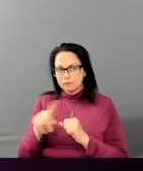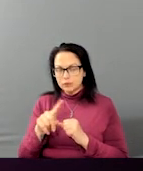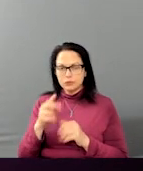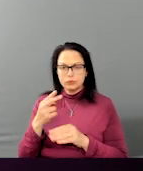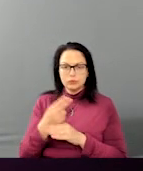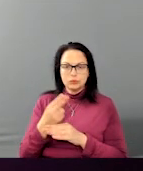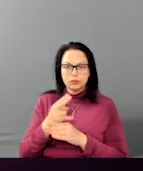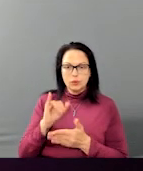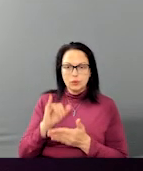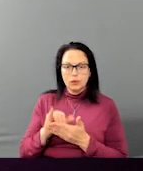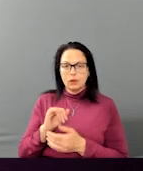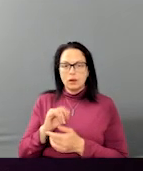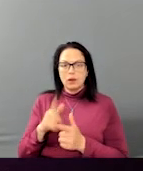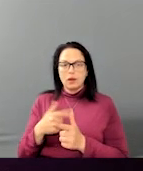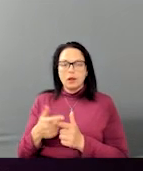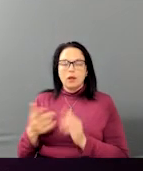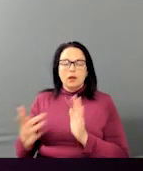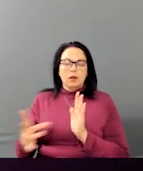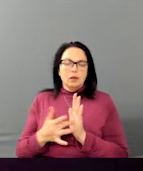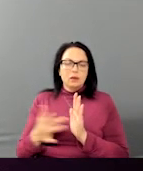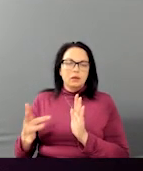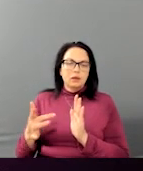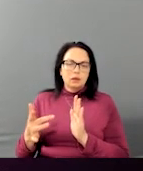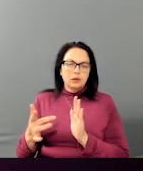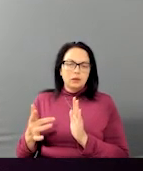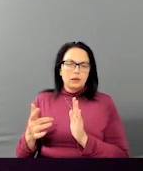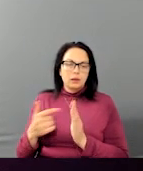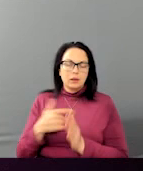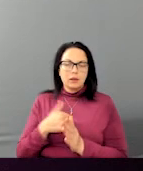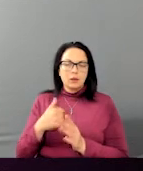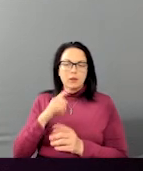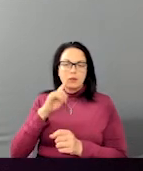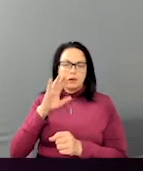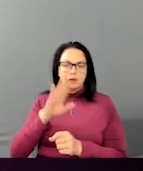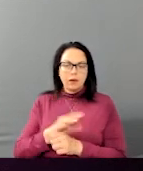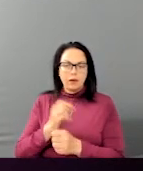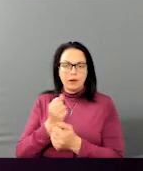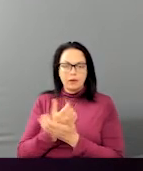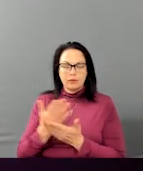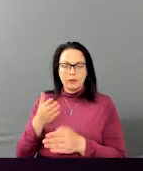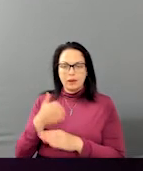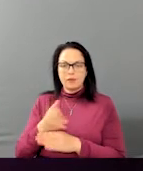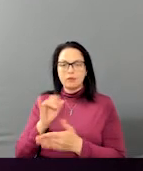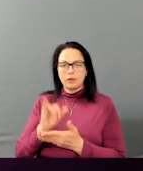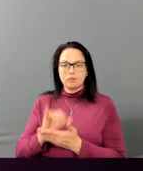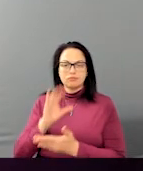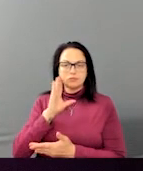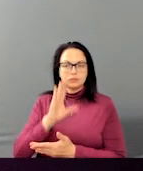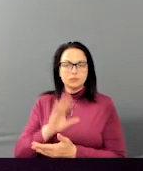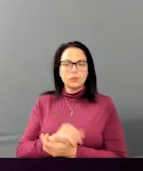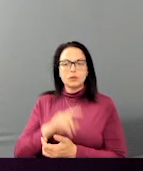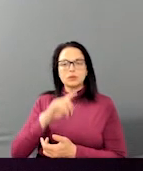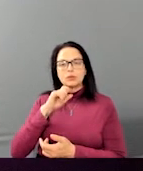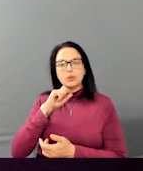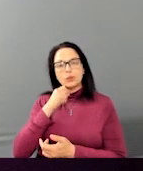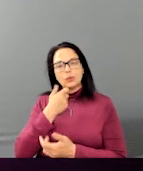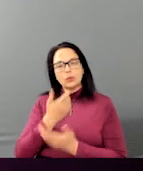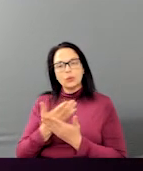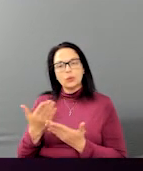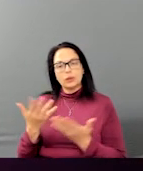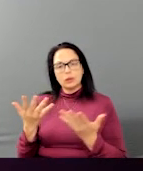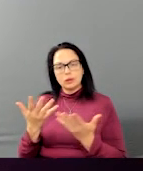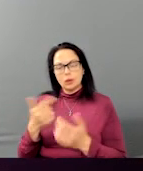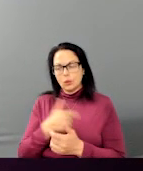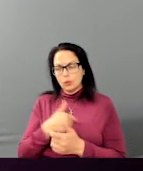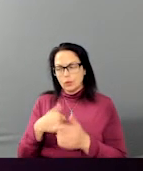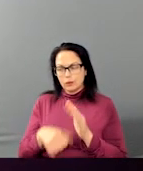And then we click the button and we verify everything after that. So the cool thing is that we can find